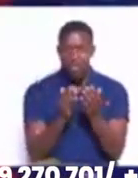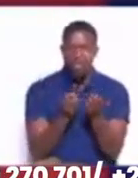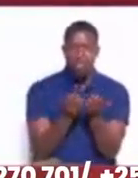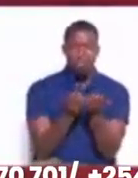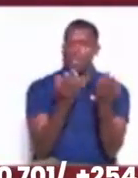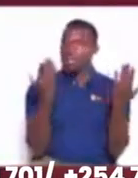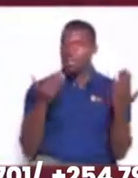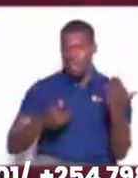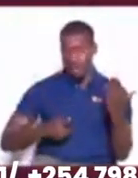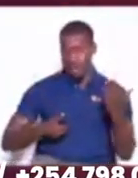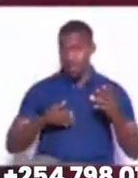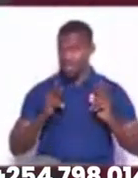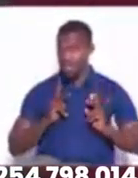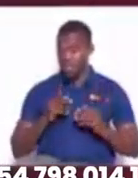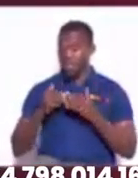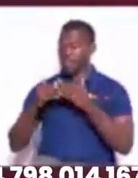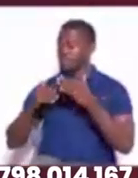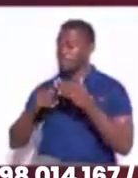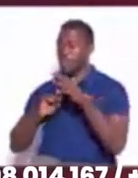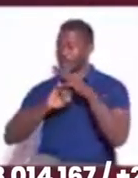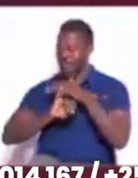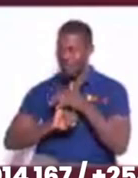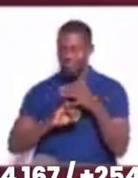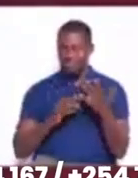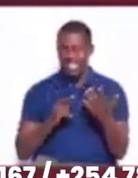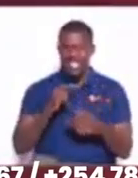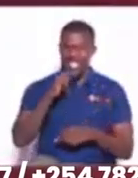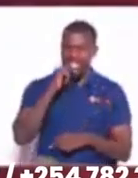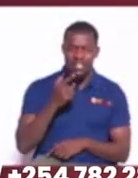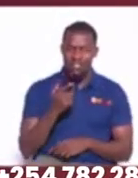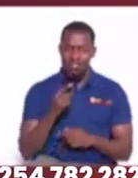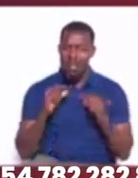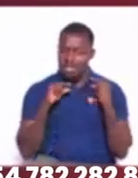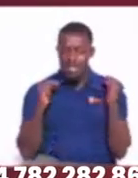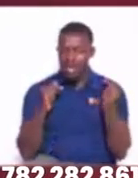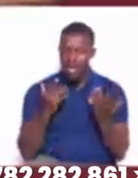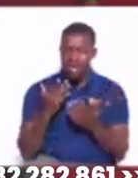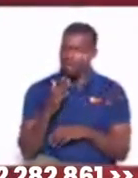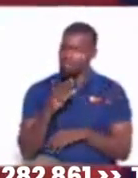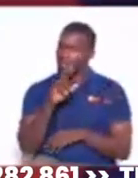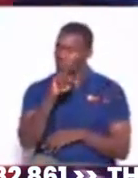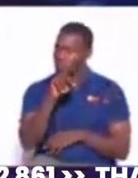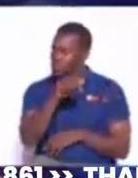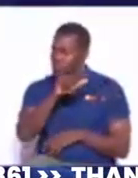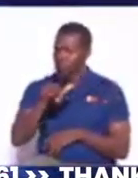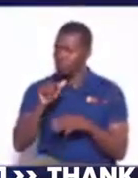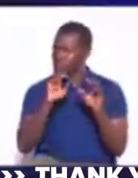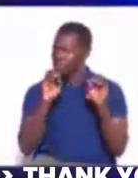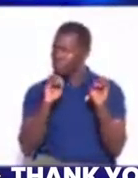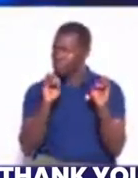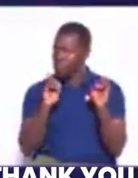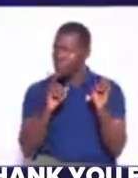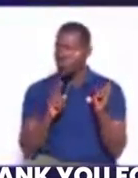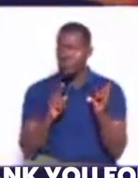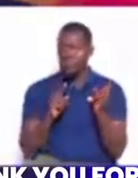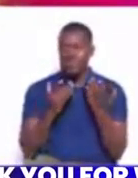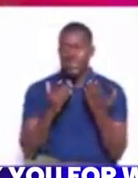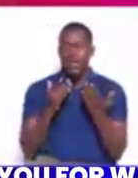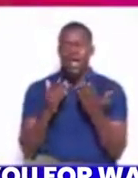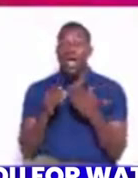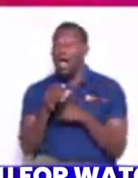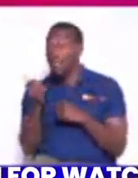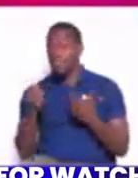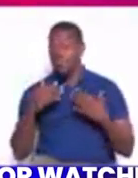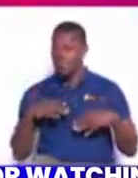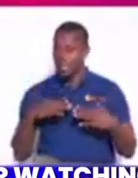married, and they've said to me, oh, Pastor, we don't think it's wrong. I've talked to people who sometimes may take